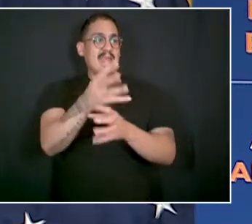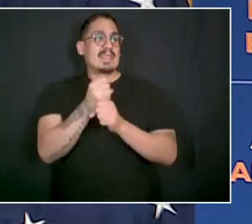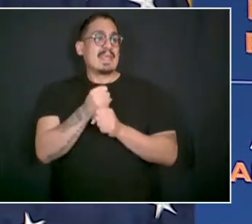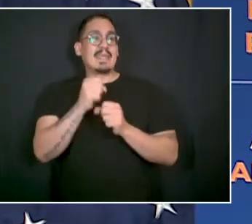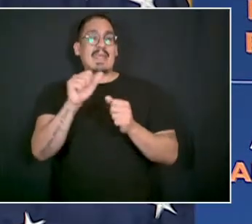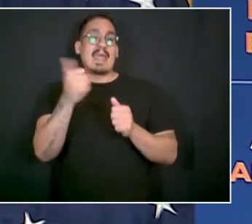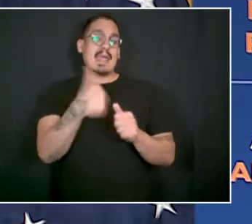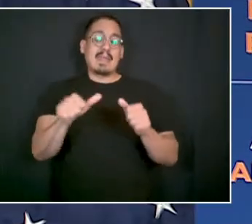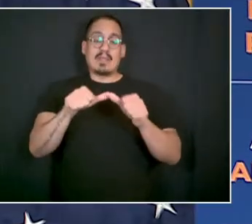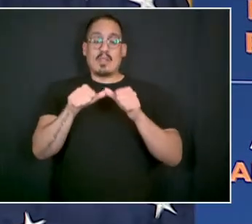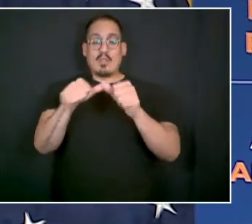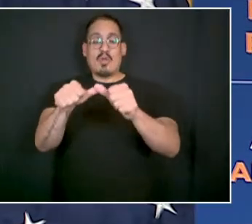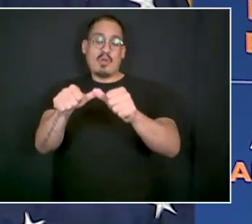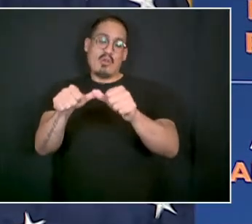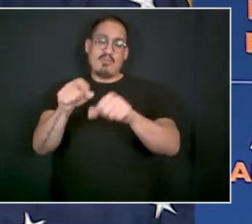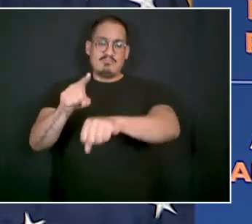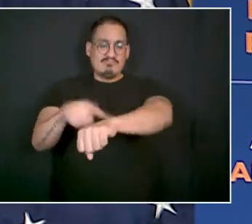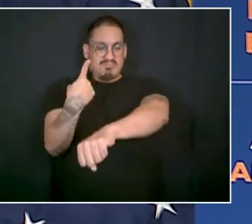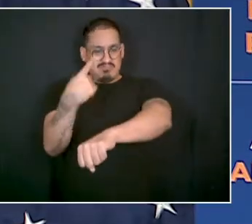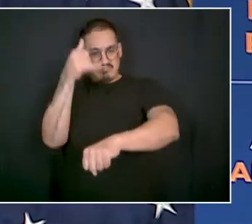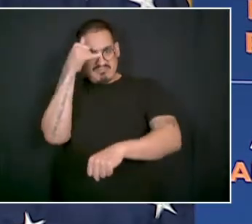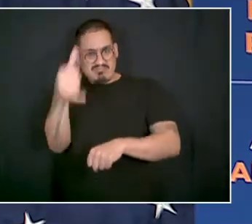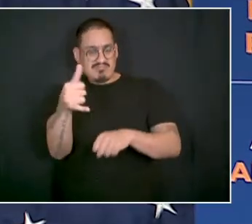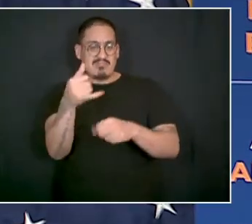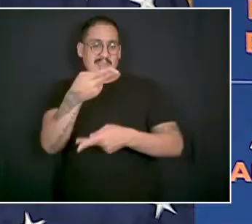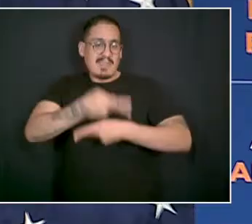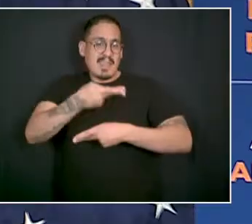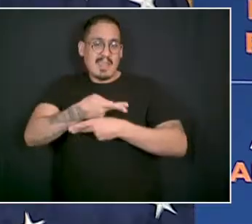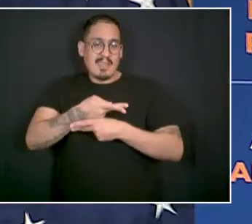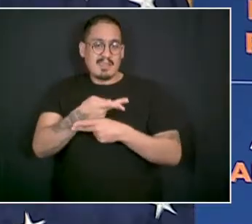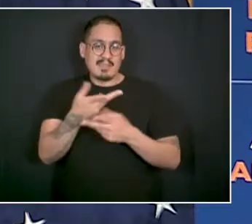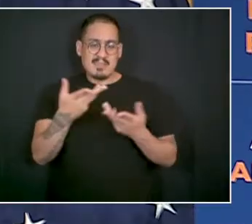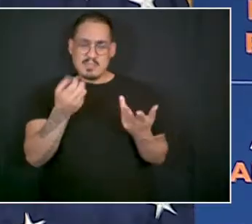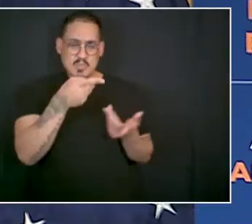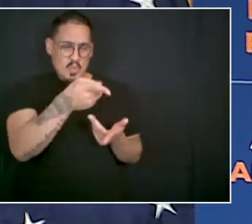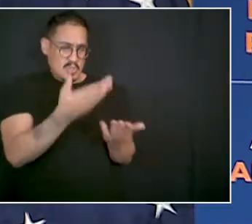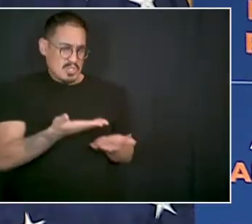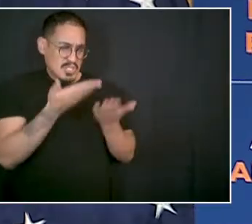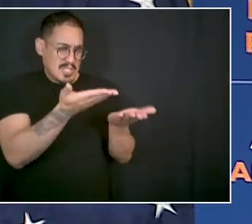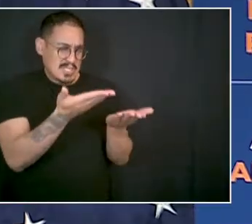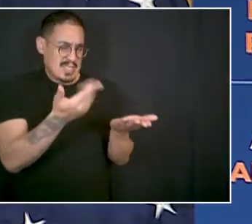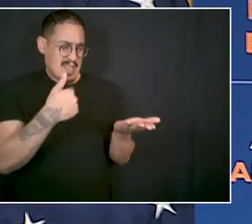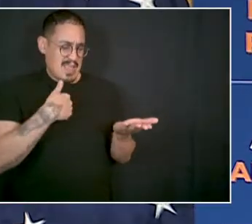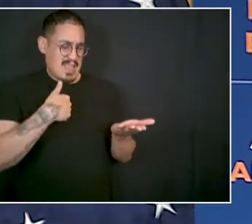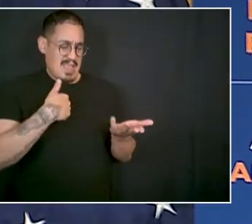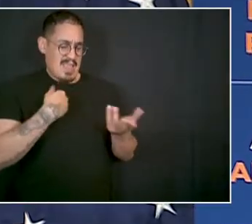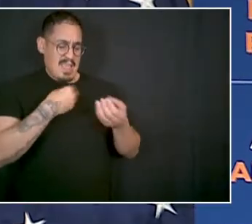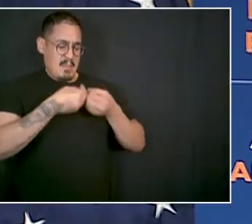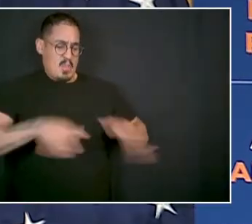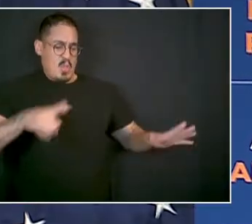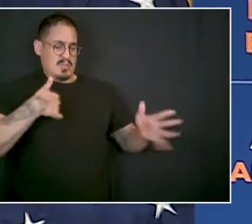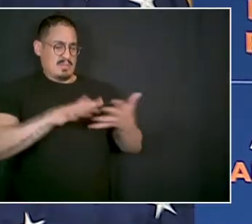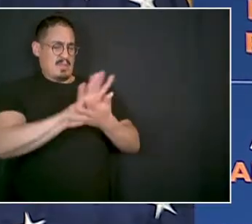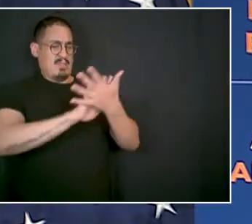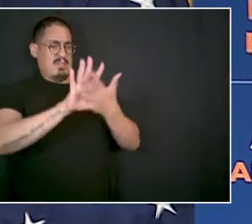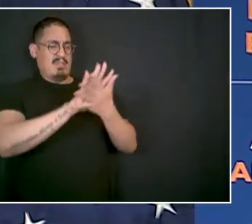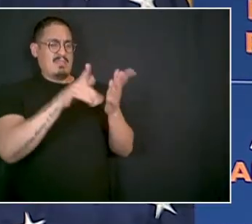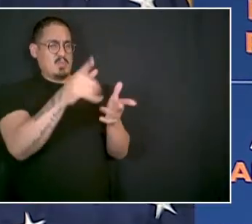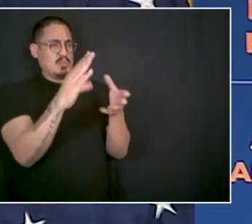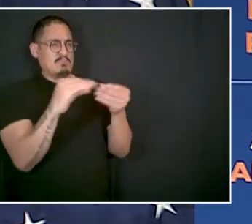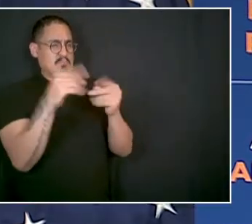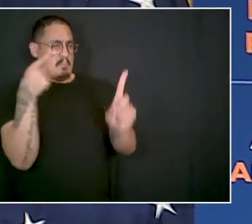What did they say? So what their suggestion is don't do involuntary removal? I'm lost on what are their suggestions. Suggestion would